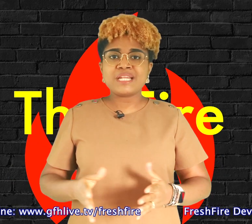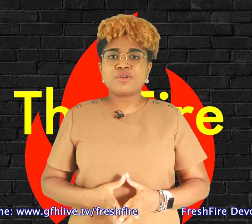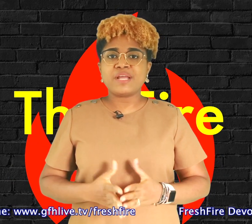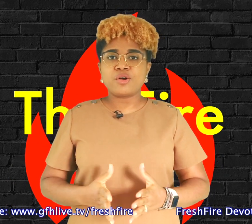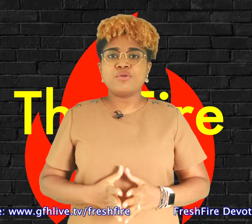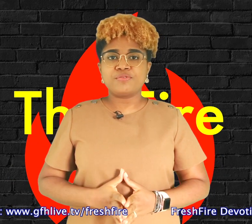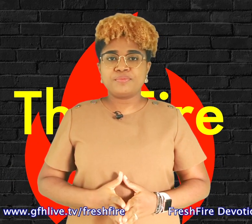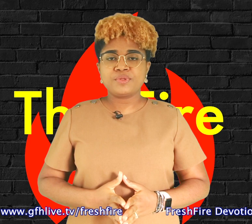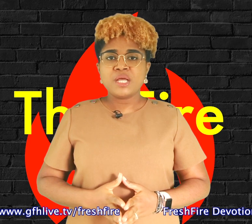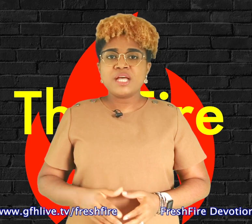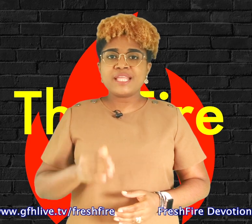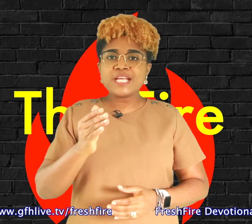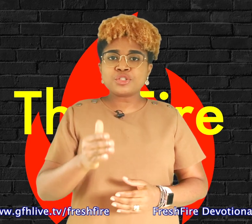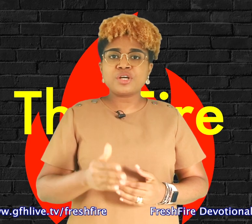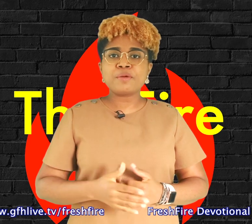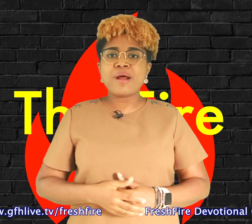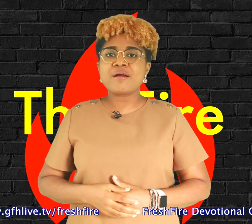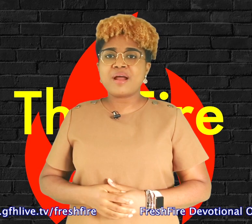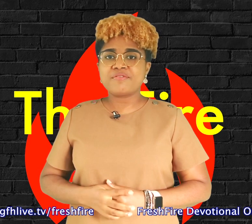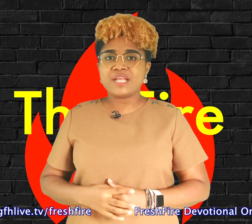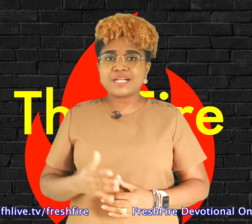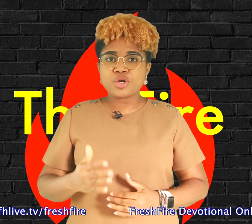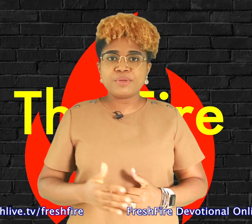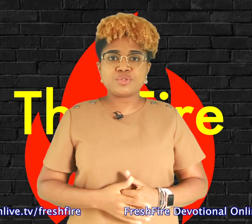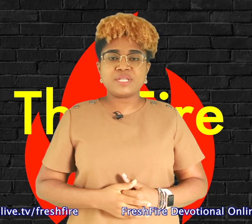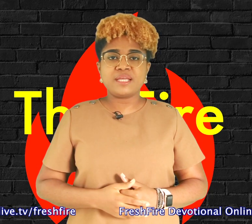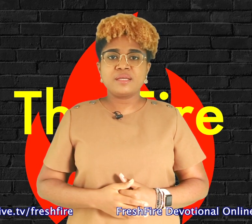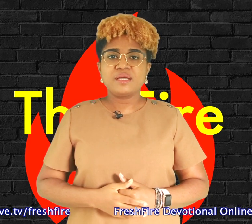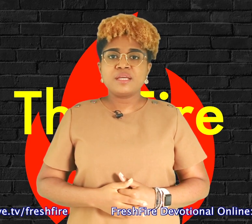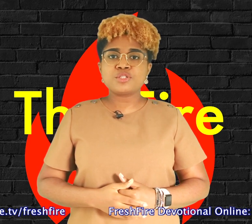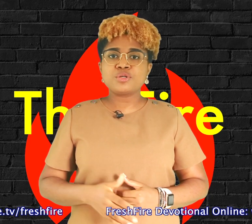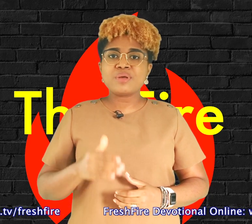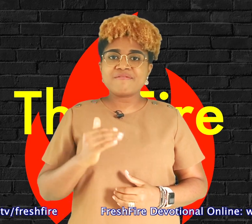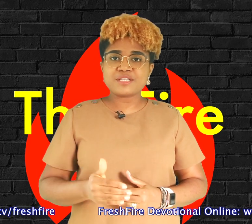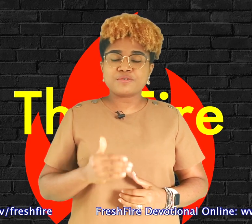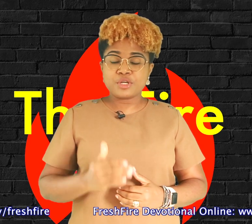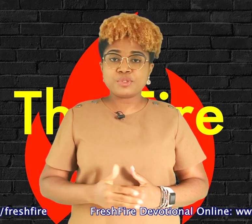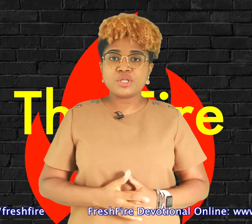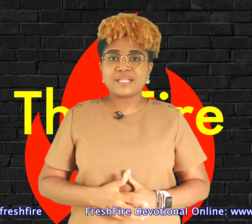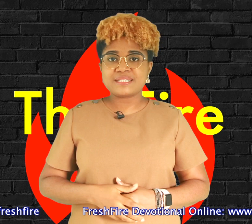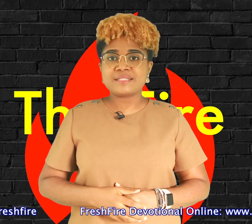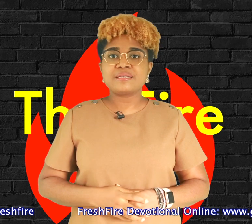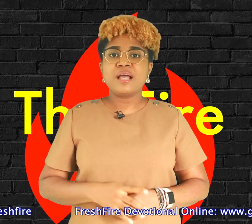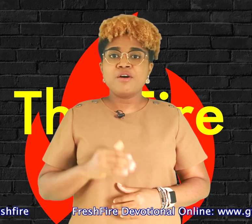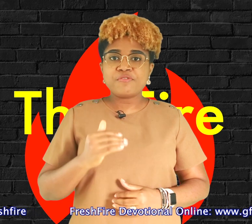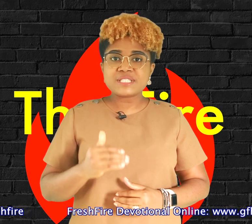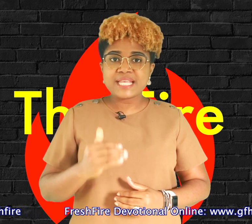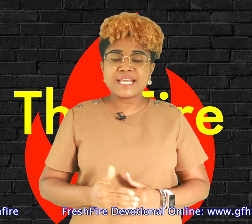is the meaning of engulf. The introductory paragraph in our topic today is also a verse of scripture, that